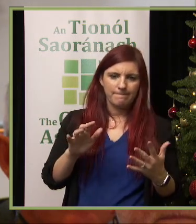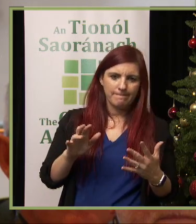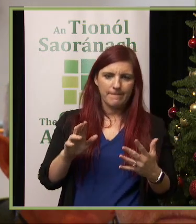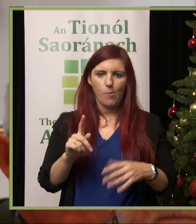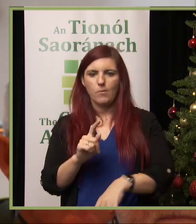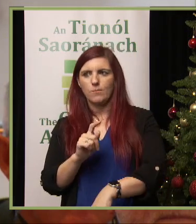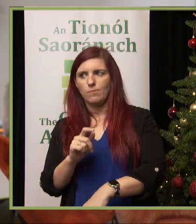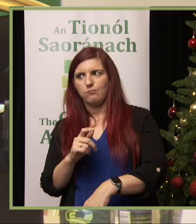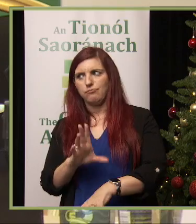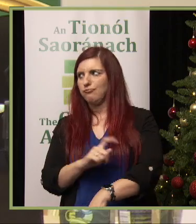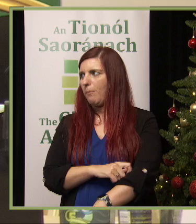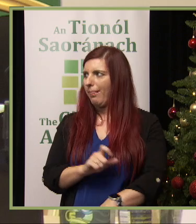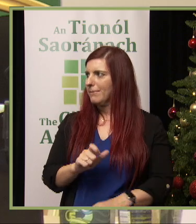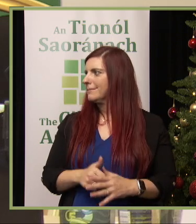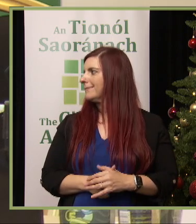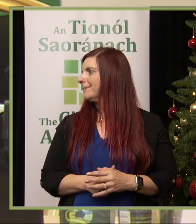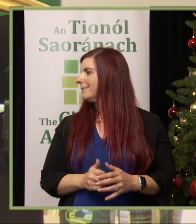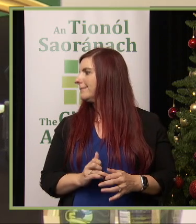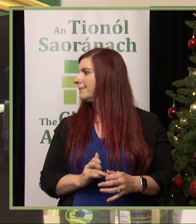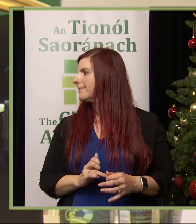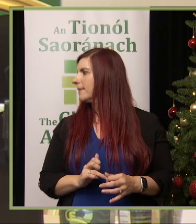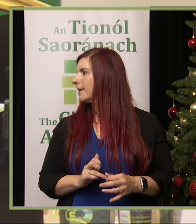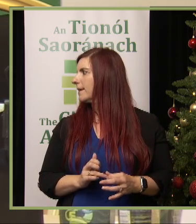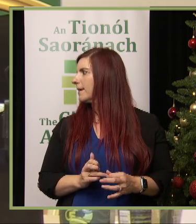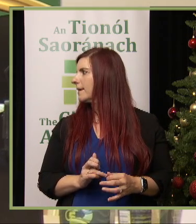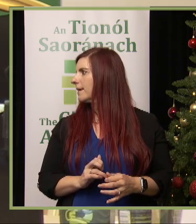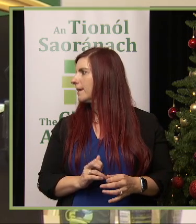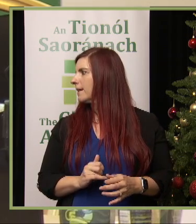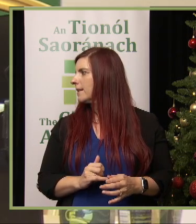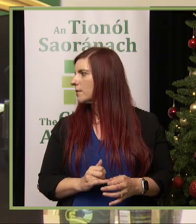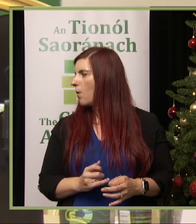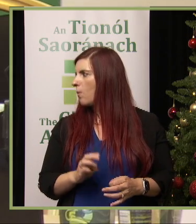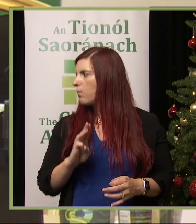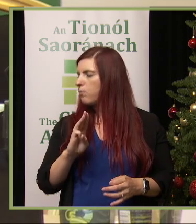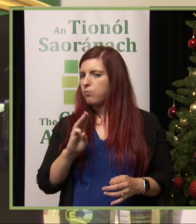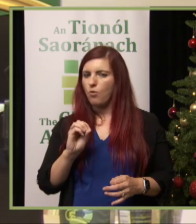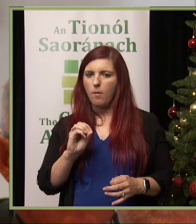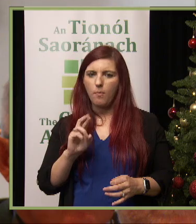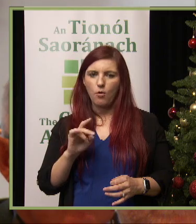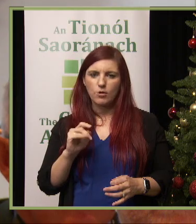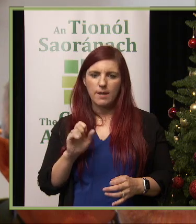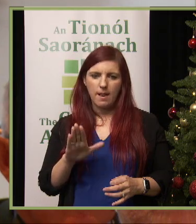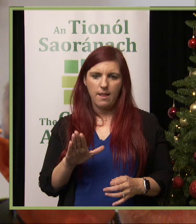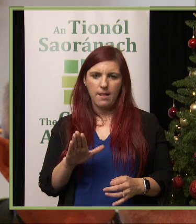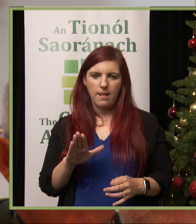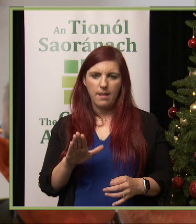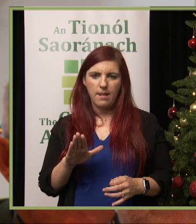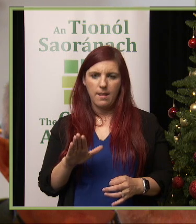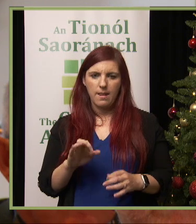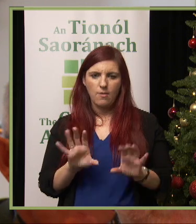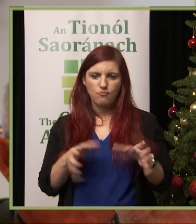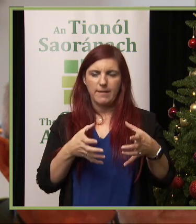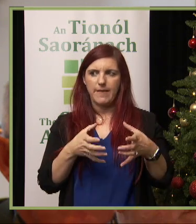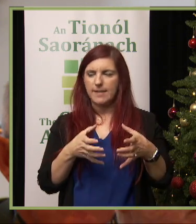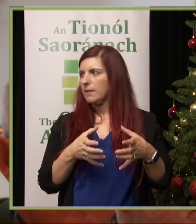it. Okay, so that's a suggestion to say proportional ring fence, which maybe looks to developments being very large or very small.